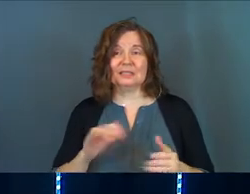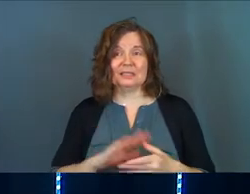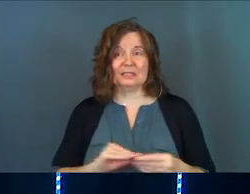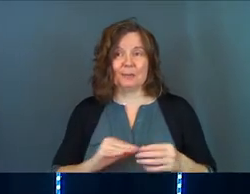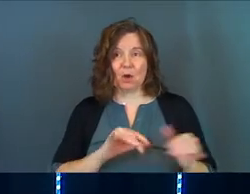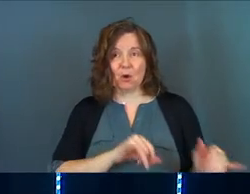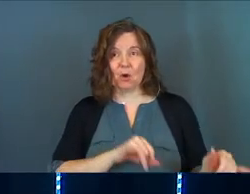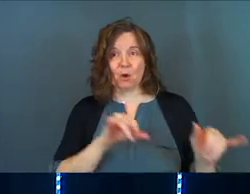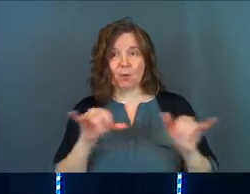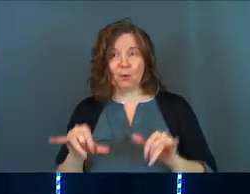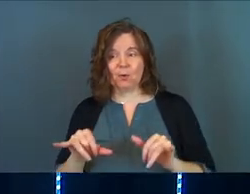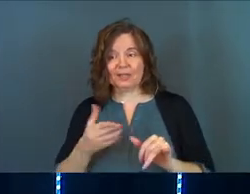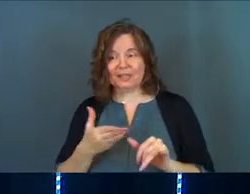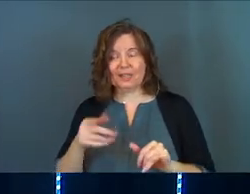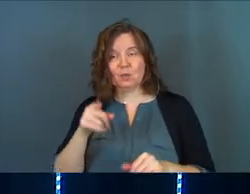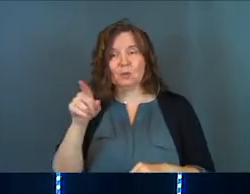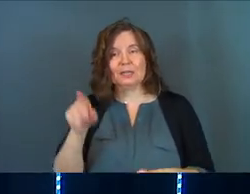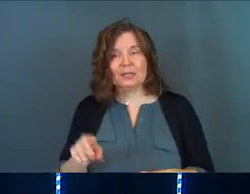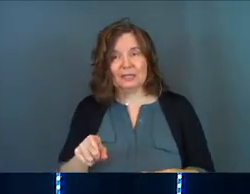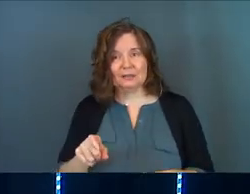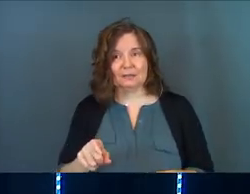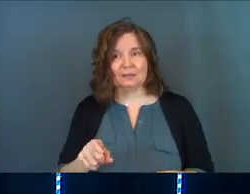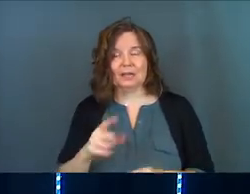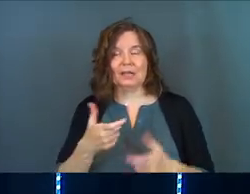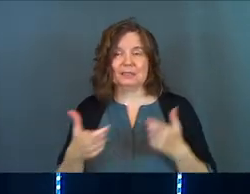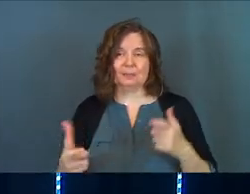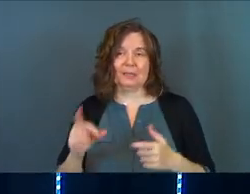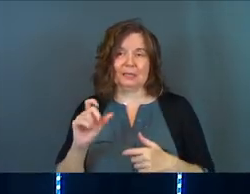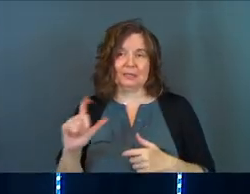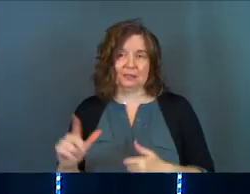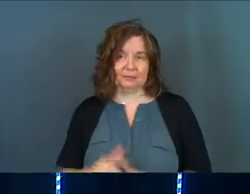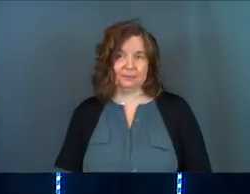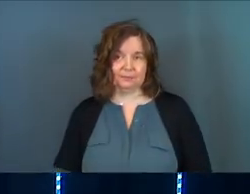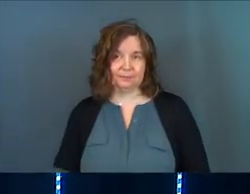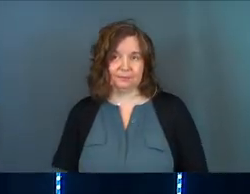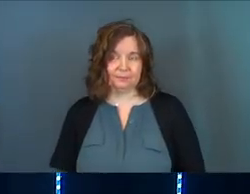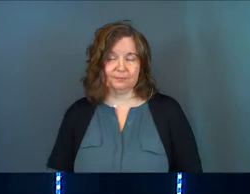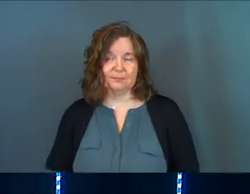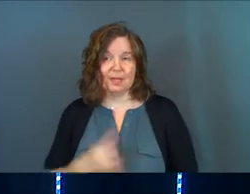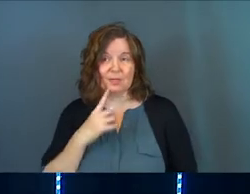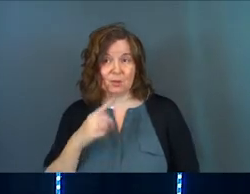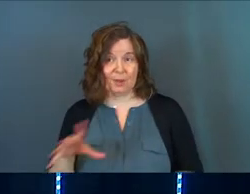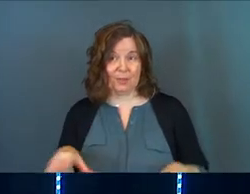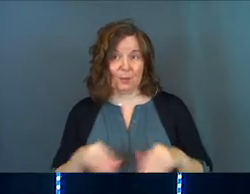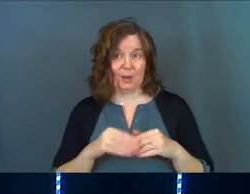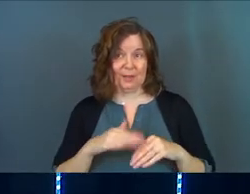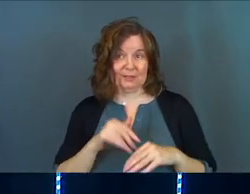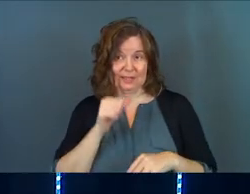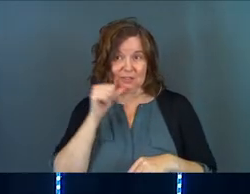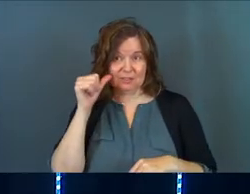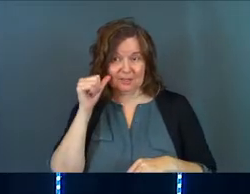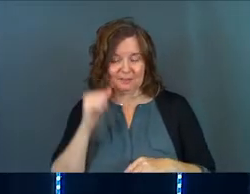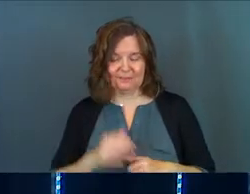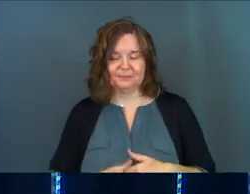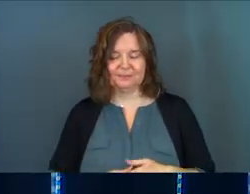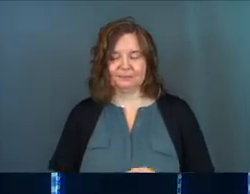parable. It's this thing that you need. And it's a big deal. I told you about this wedding I was at